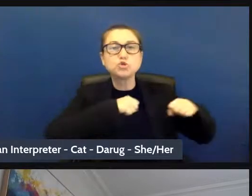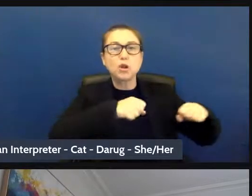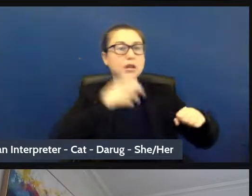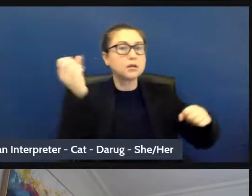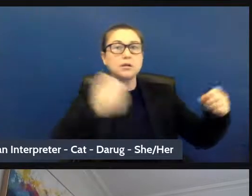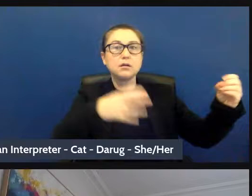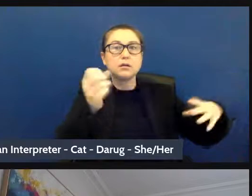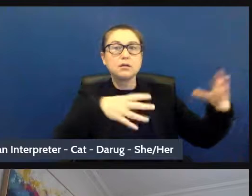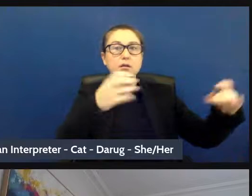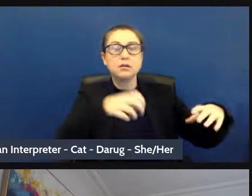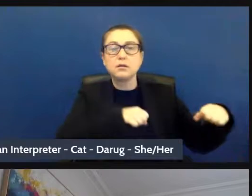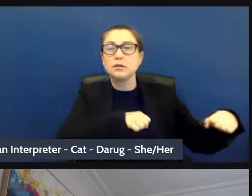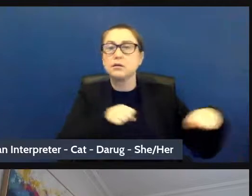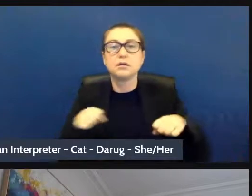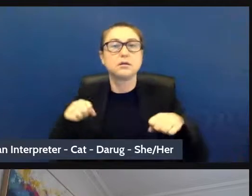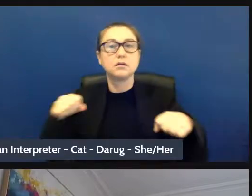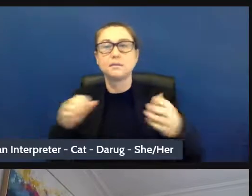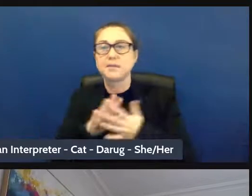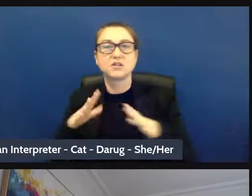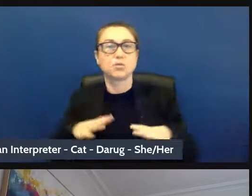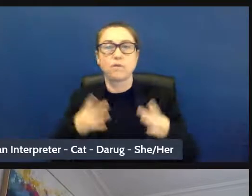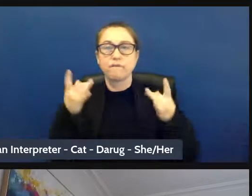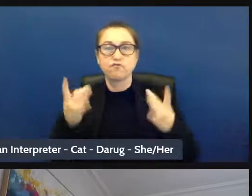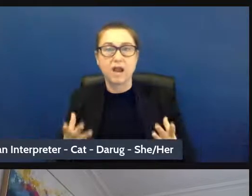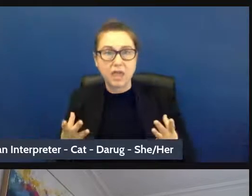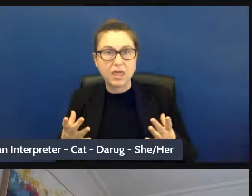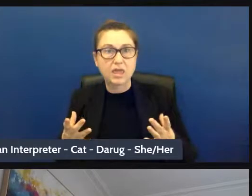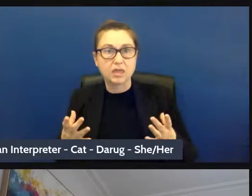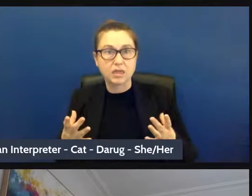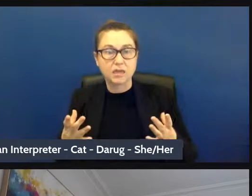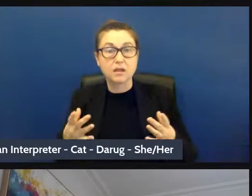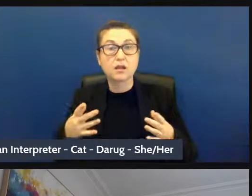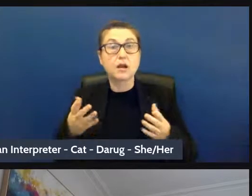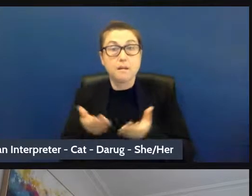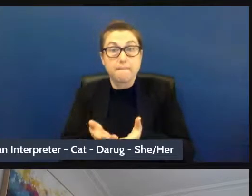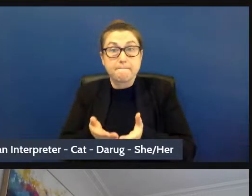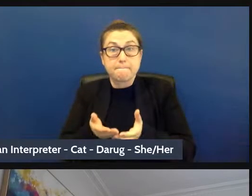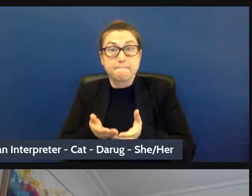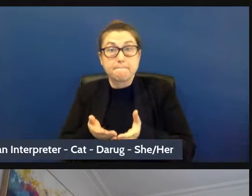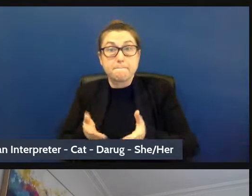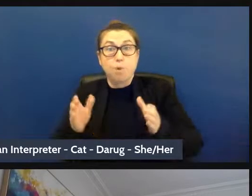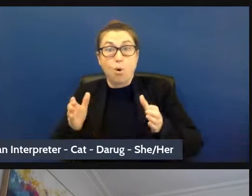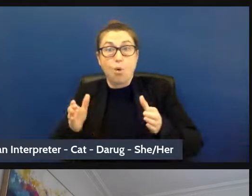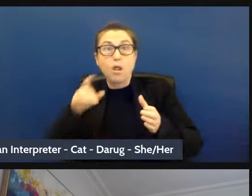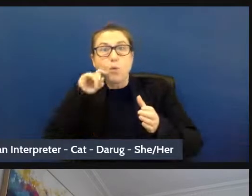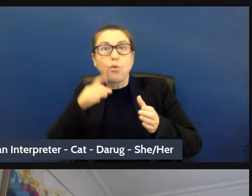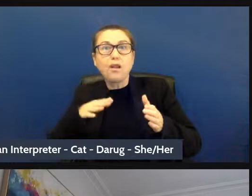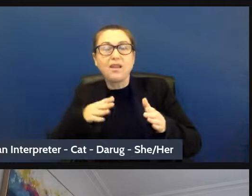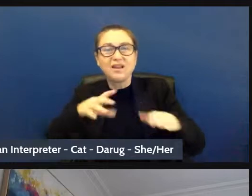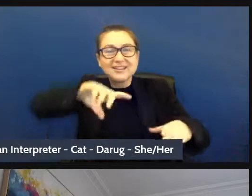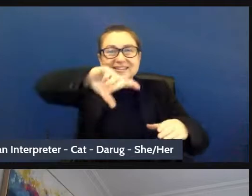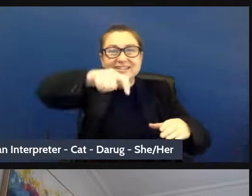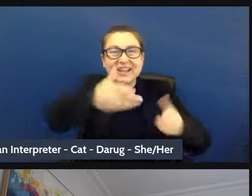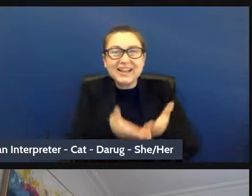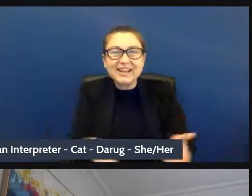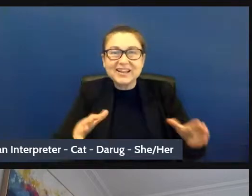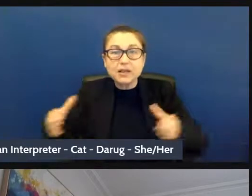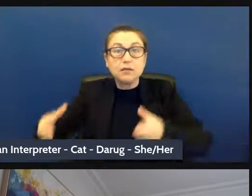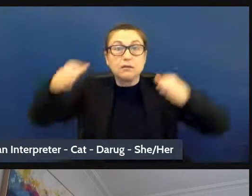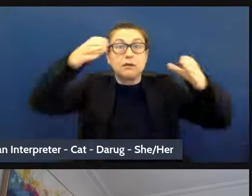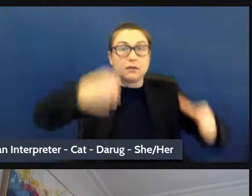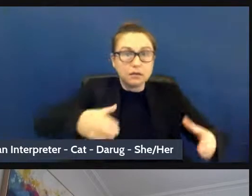all ready to go. And they might, when they're mixing things in a bowl, they'll put it in the sink. So A, it's got some support, or